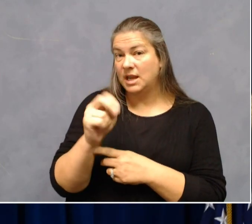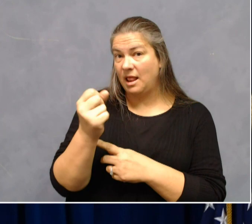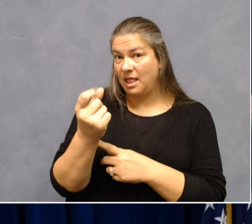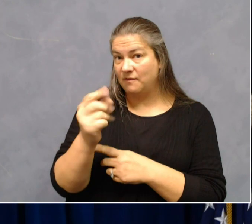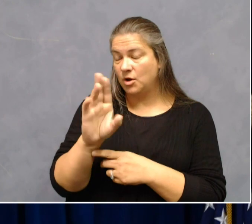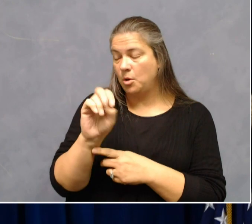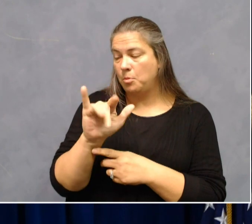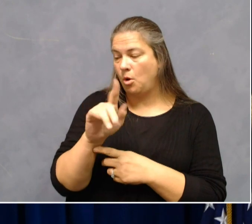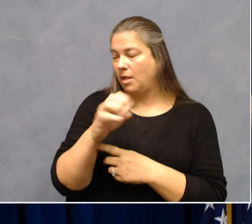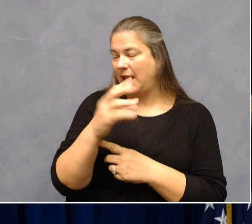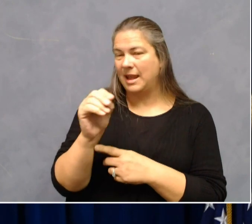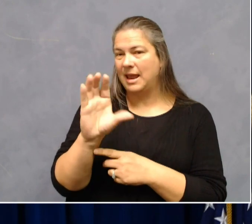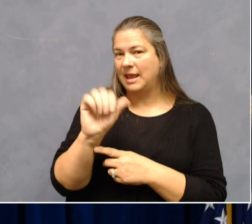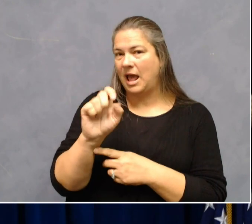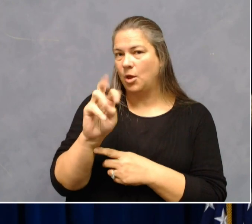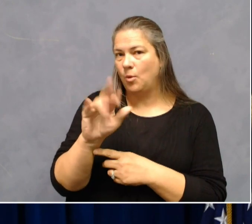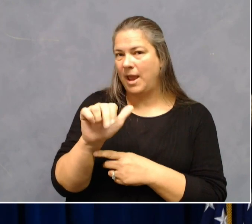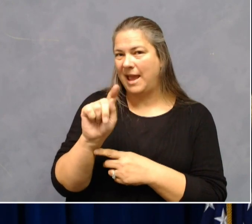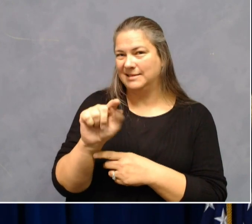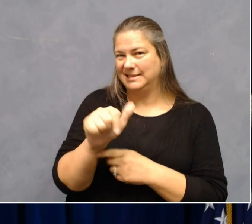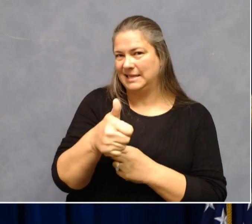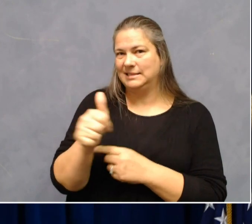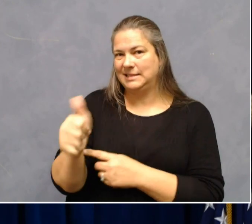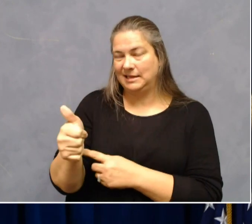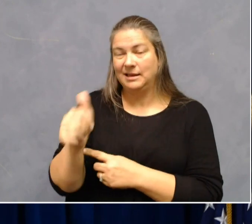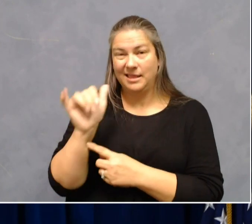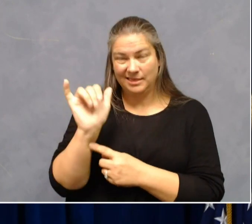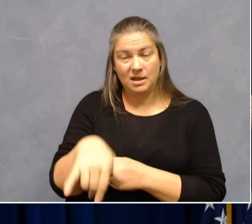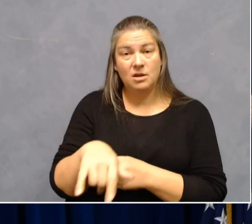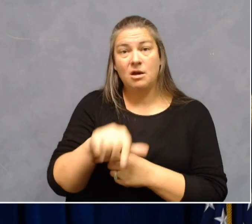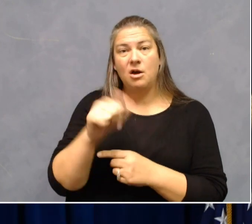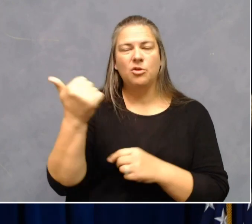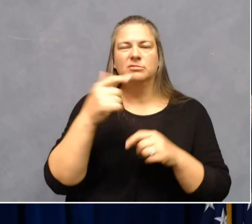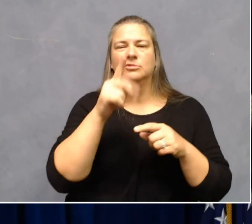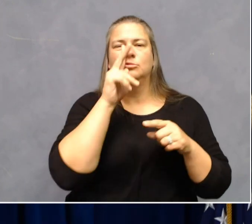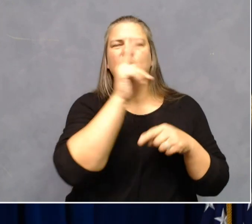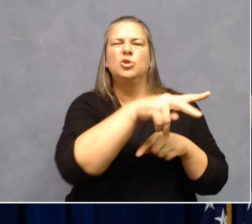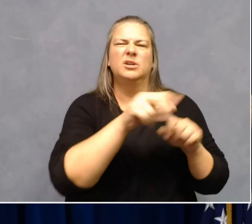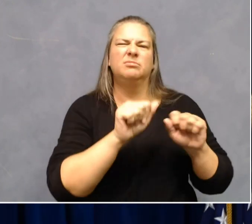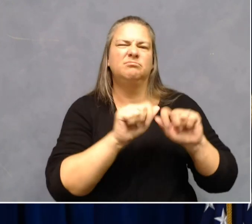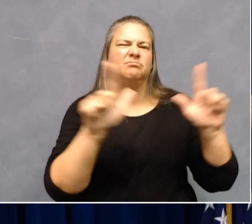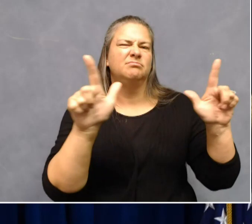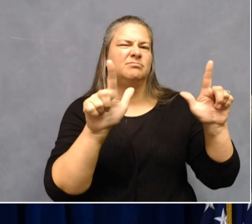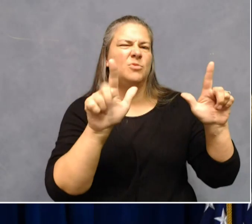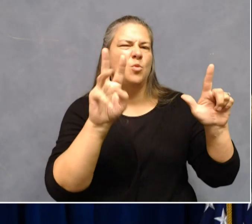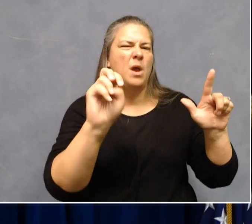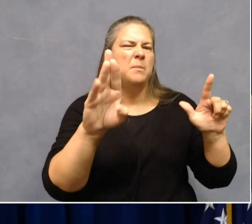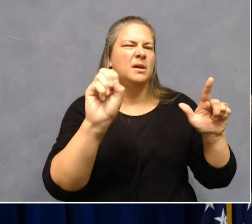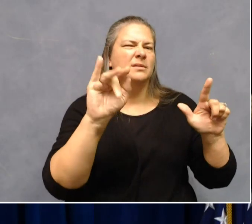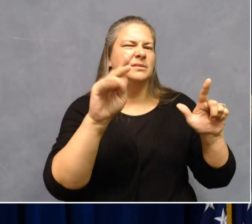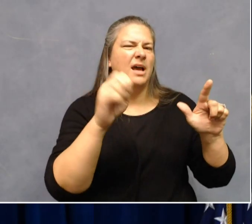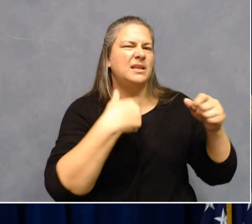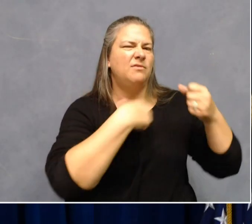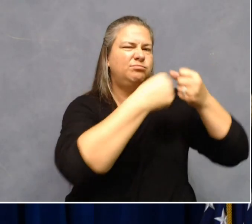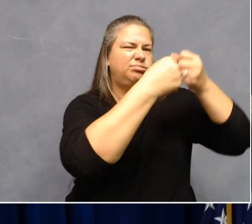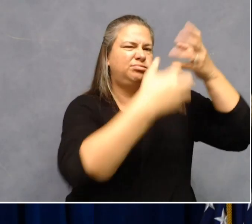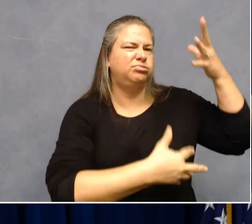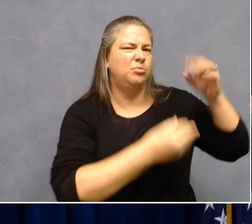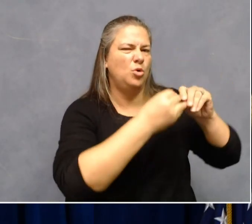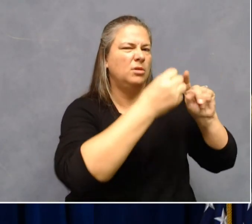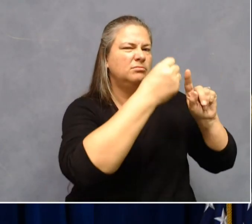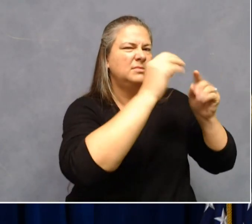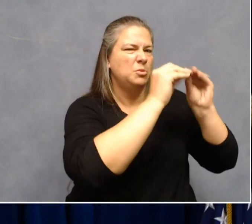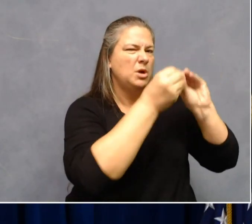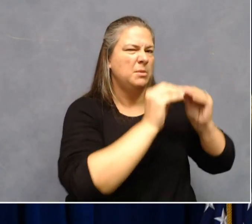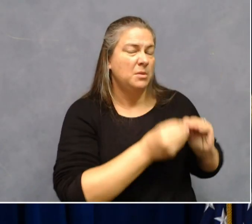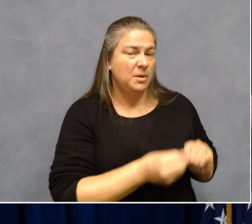Callaway at 10 apiece. All the others are on the website. When we have 1,487 cases, it's going to mean a lot of